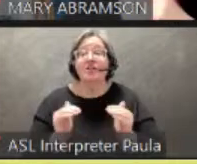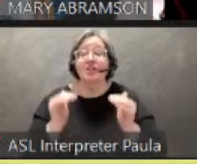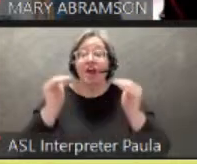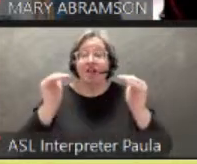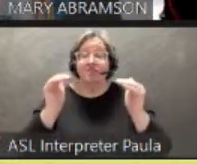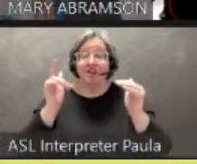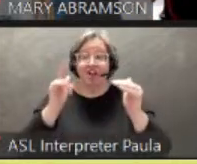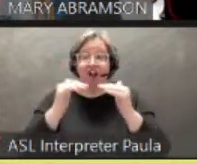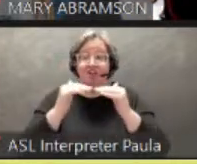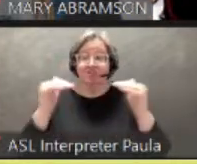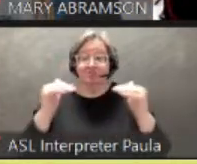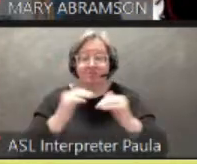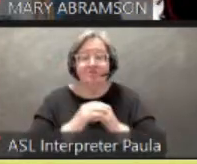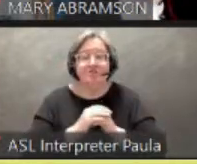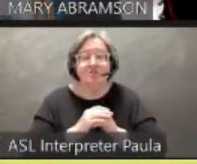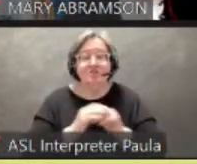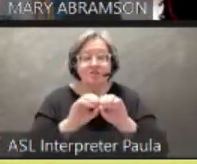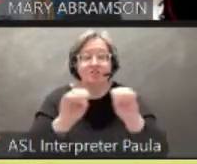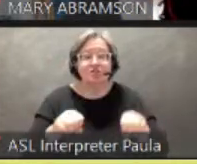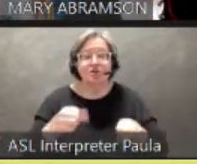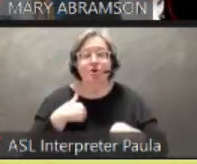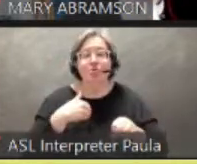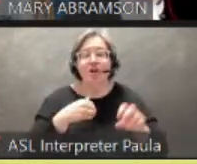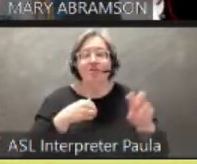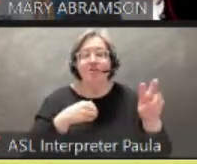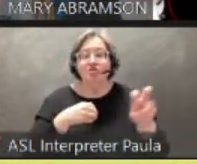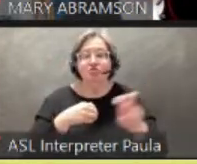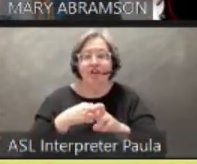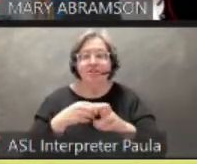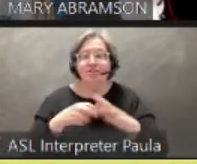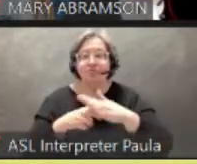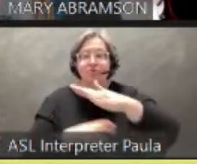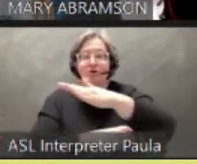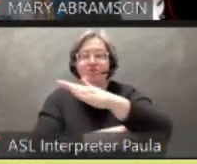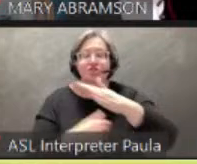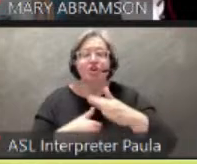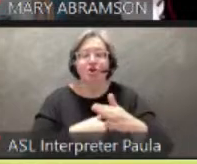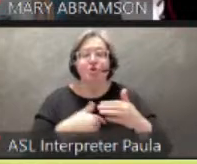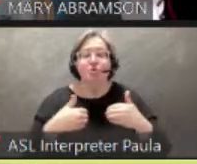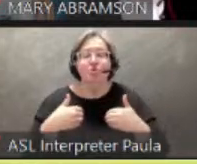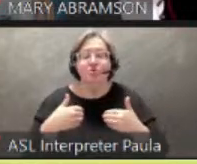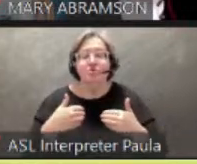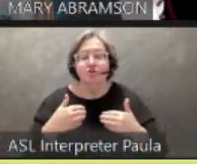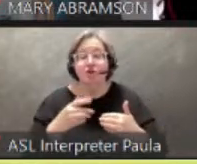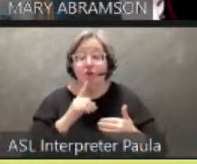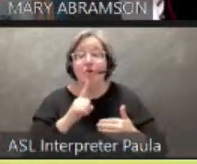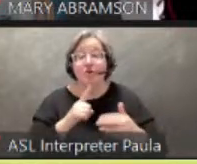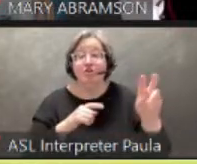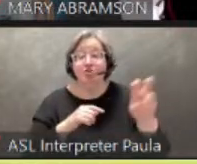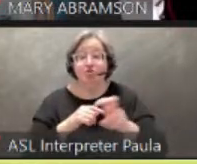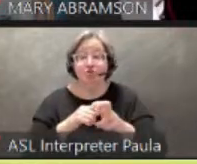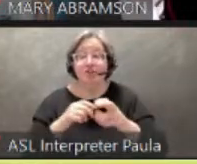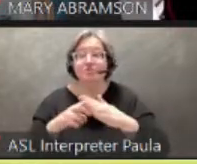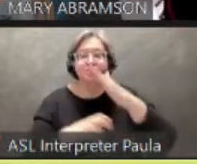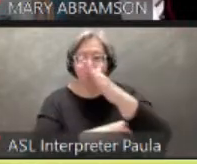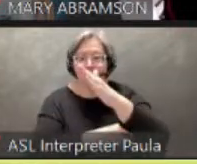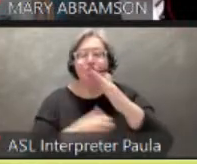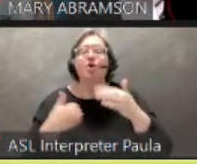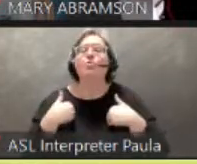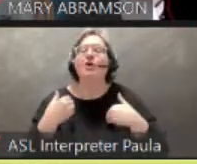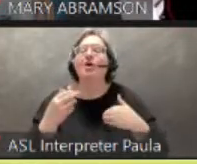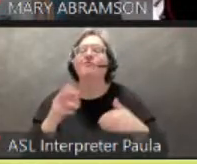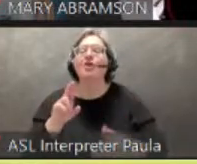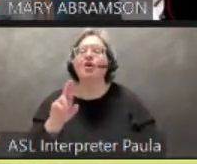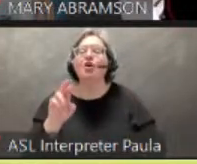up, because there's a transfer bridge, there's built-in because there is a transfer bridge, there's built-in redundancy